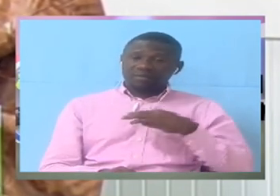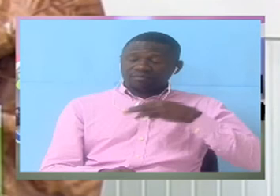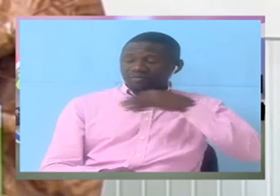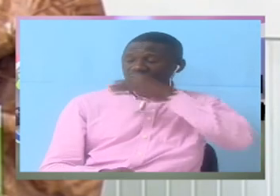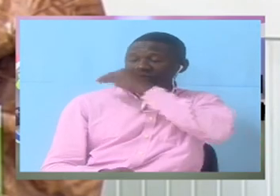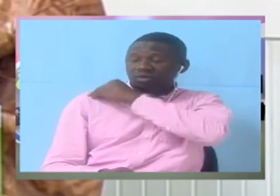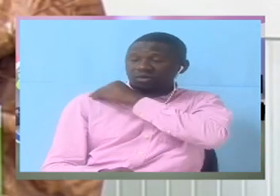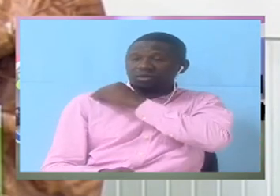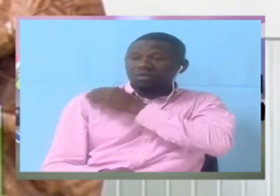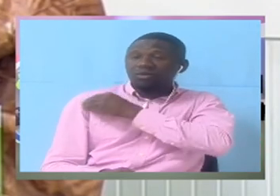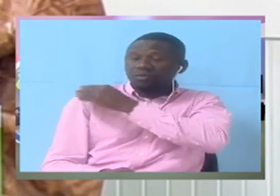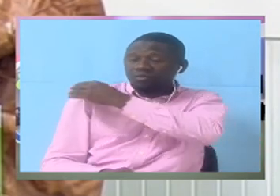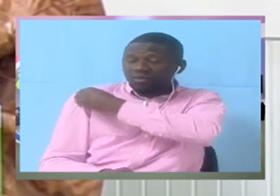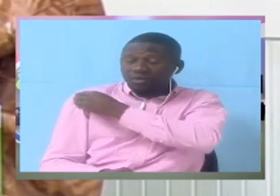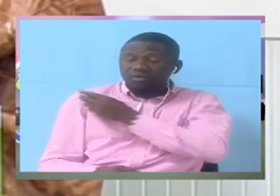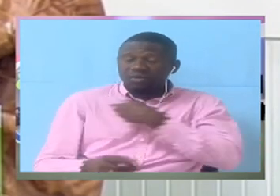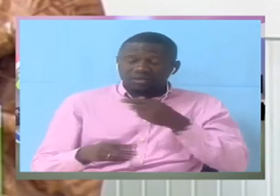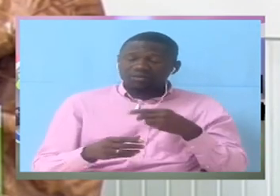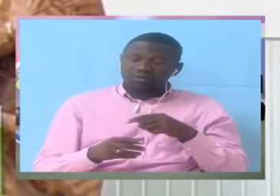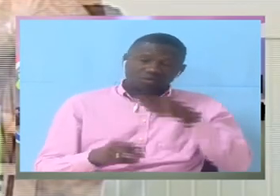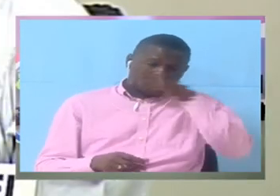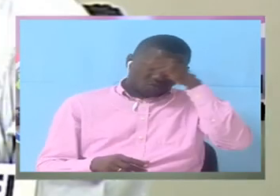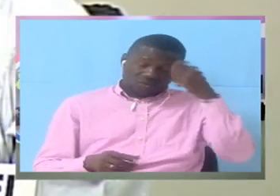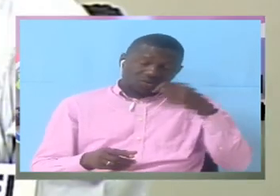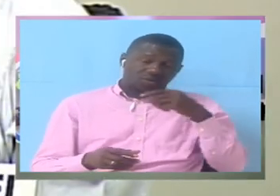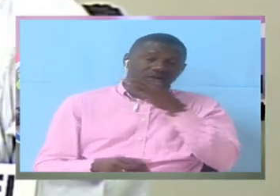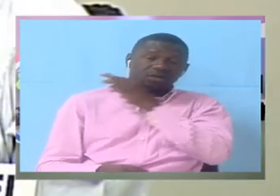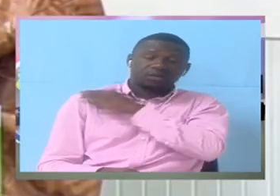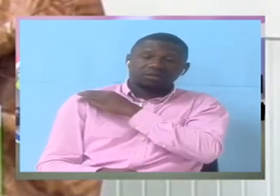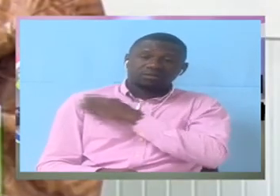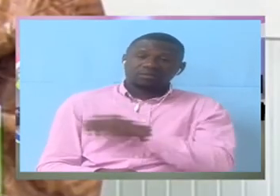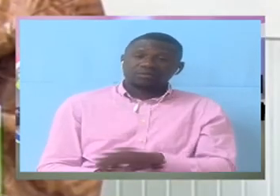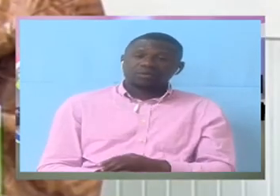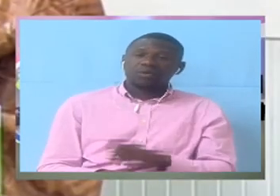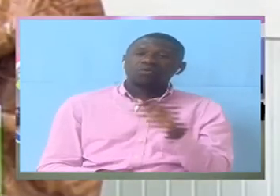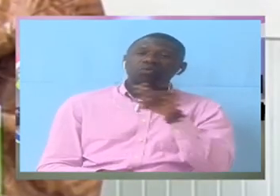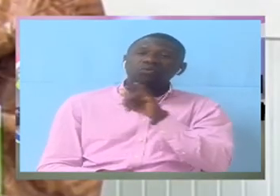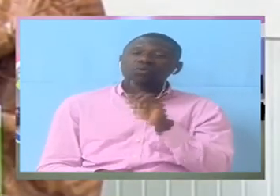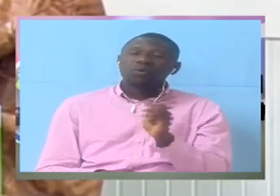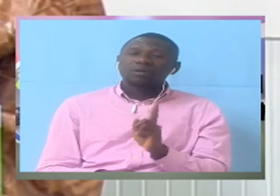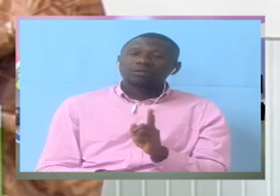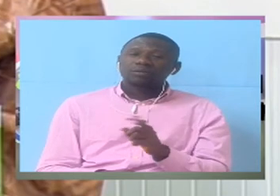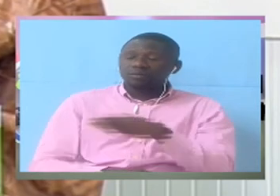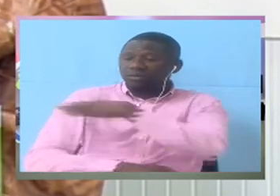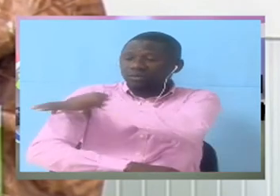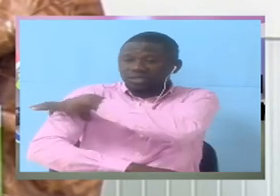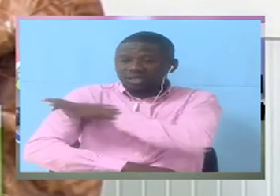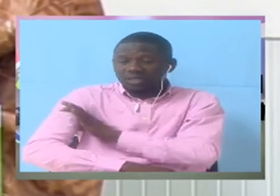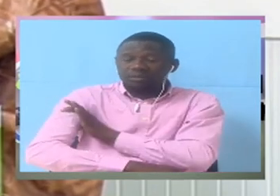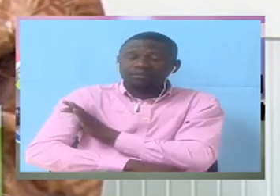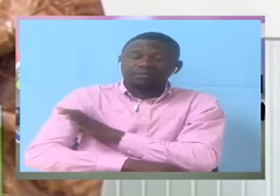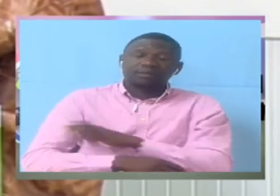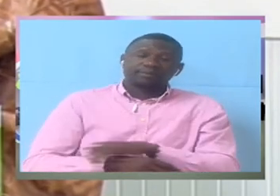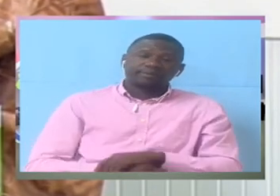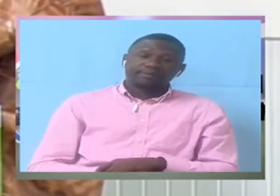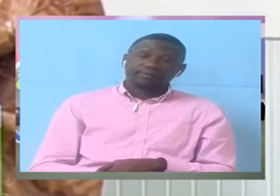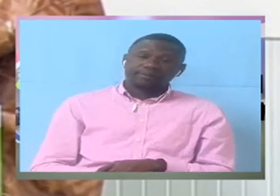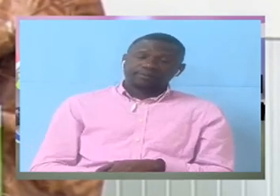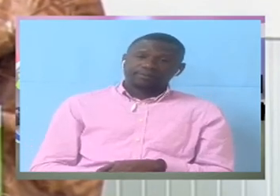was an operational rank. Ah. Which was? I was a captain. Which was a captain?